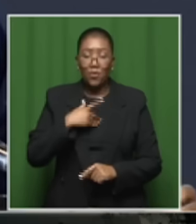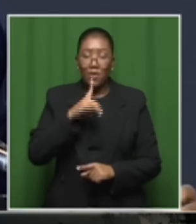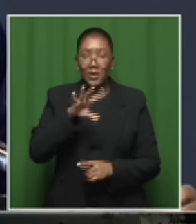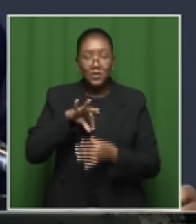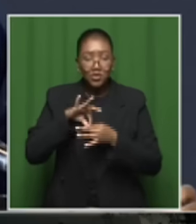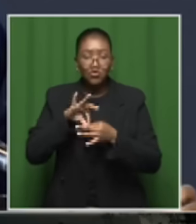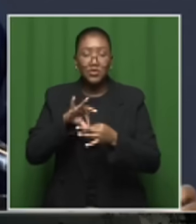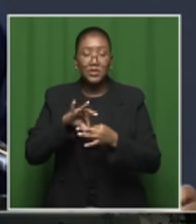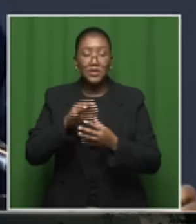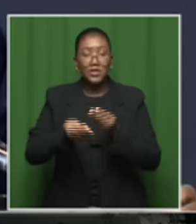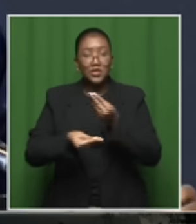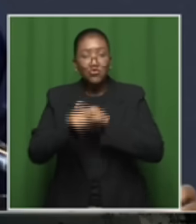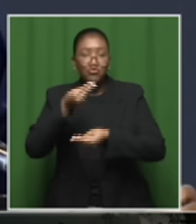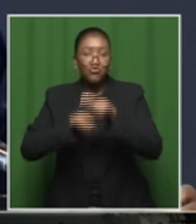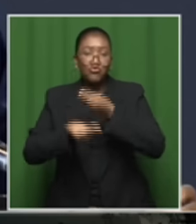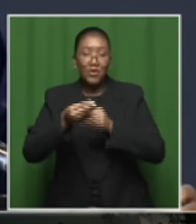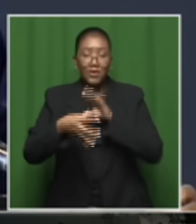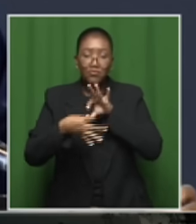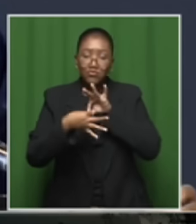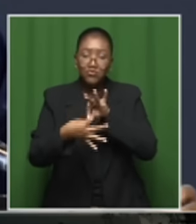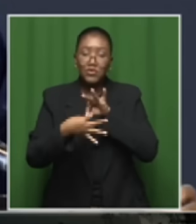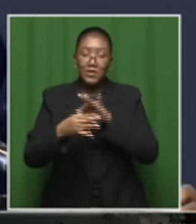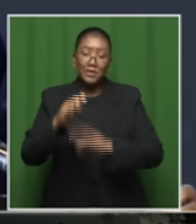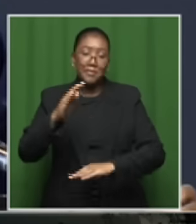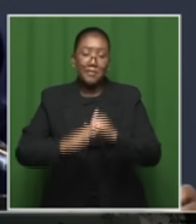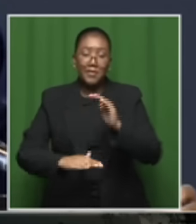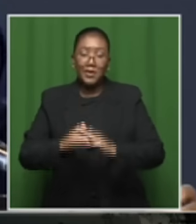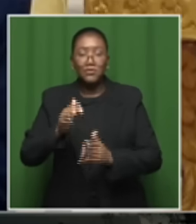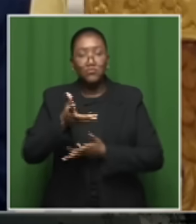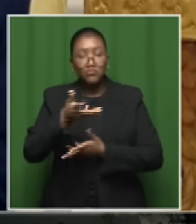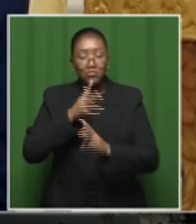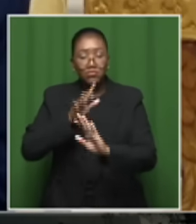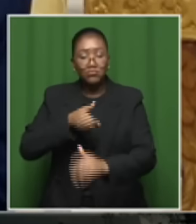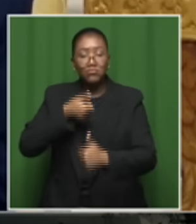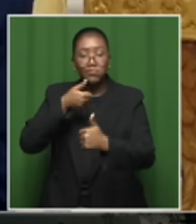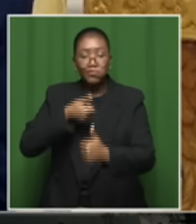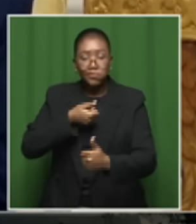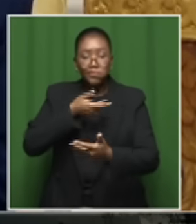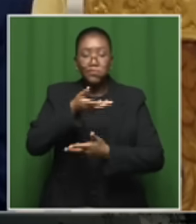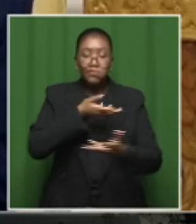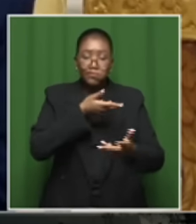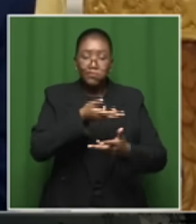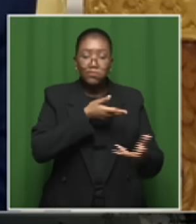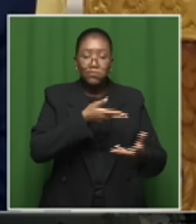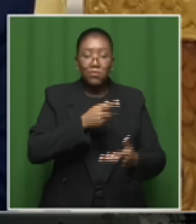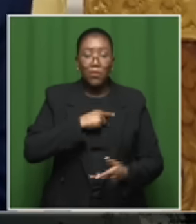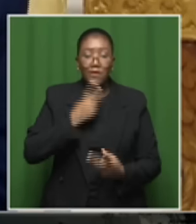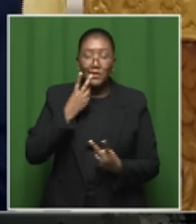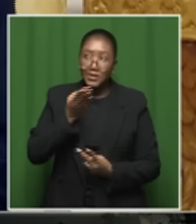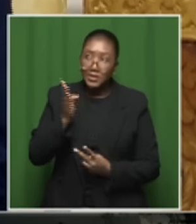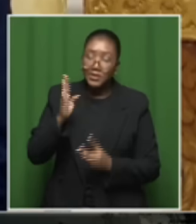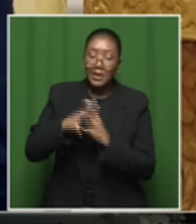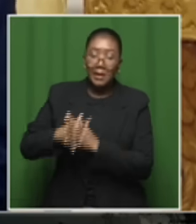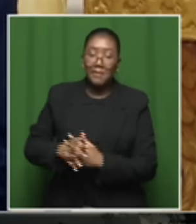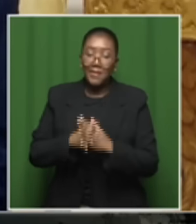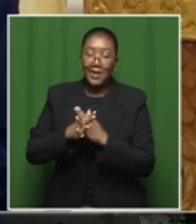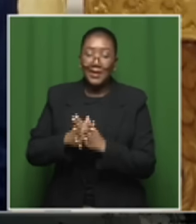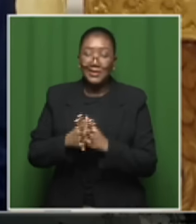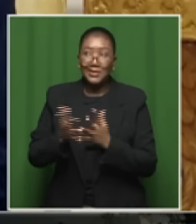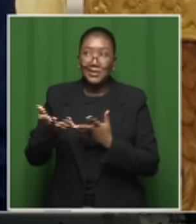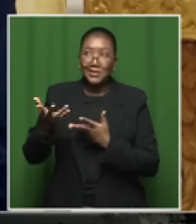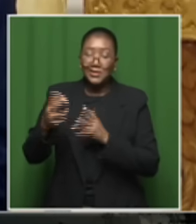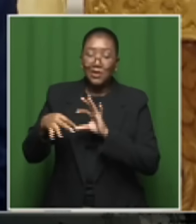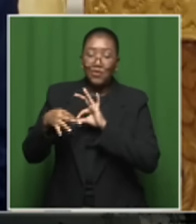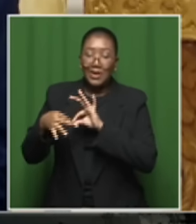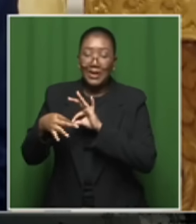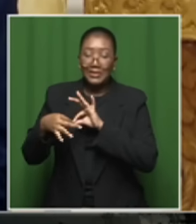trade relations with other partners, because this U.S. relationship is on a very, very shaky ground. Yeah. It needs